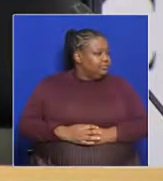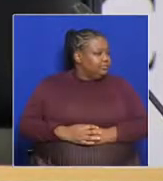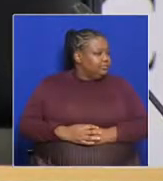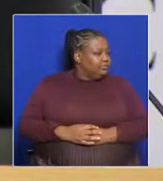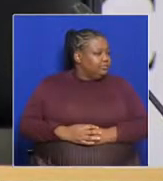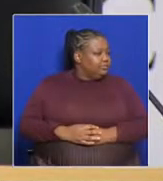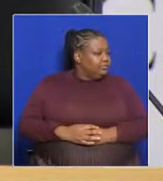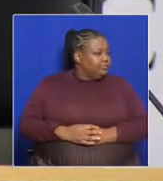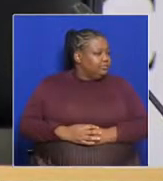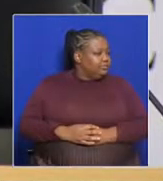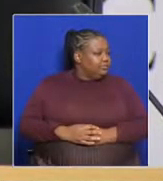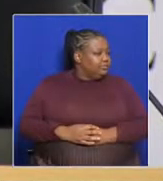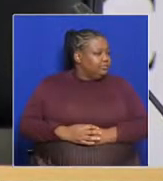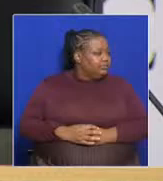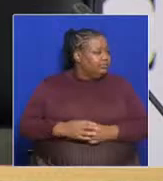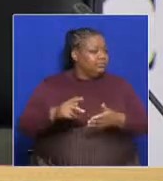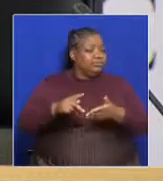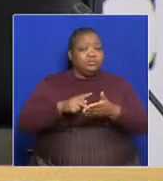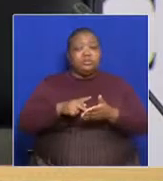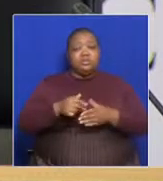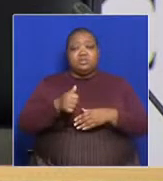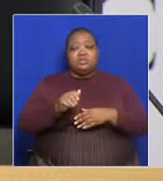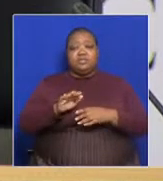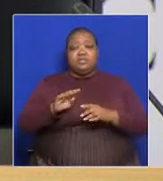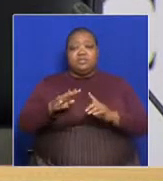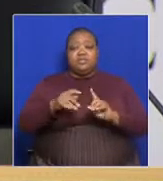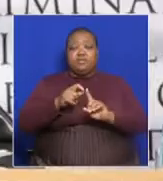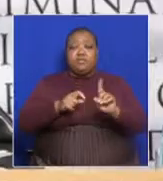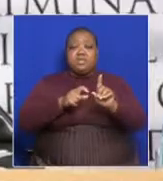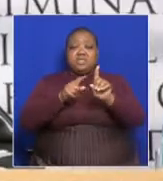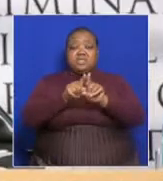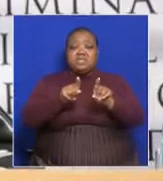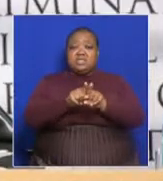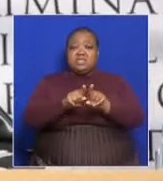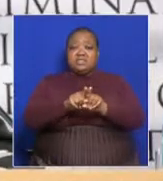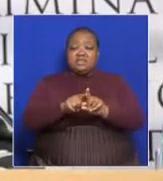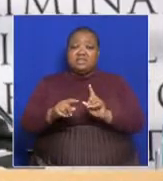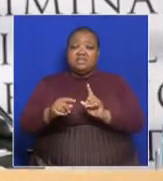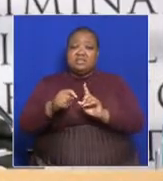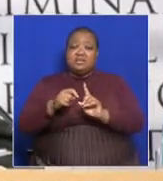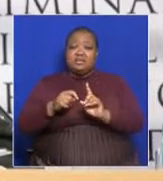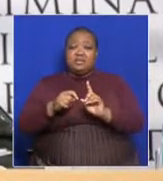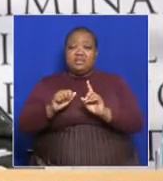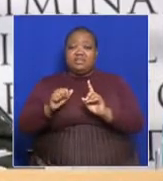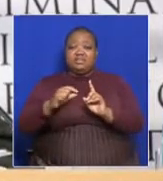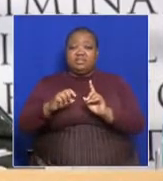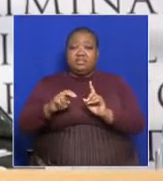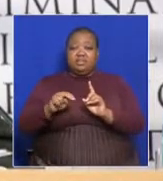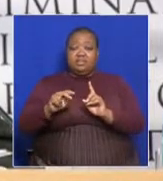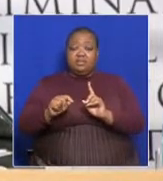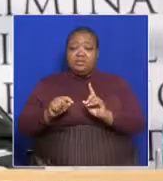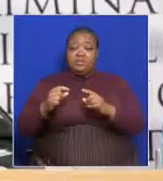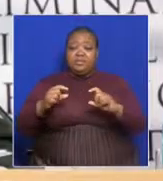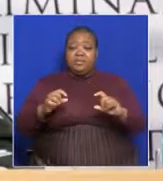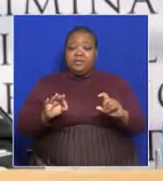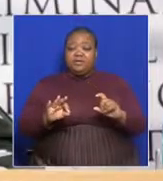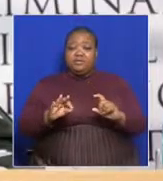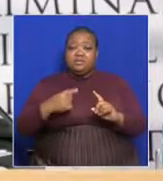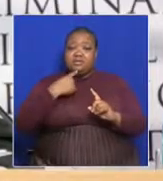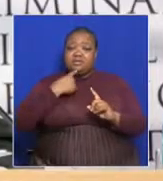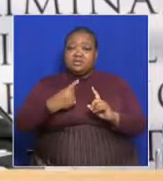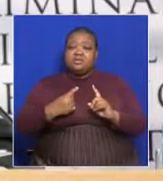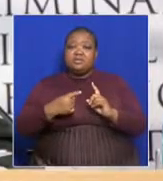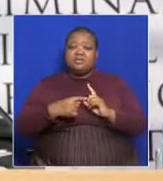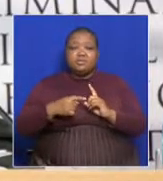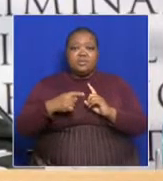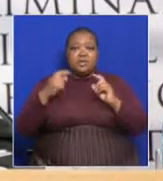At page 654, the same person, that mega freight agent, at paragraph 3 states, I was not aware of the